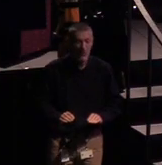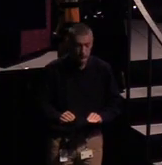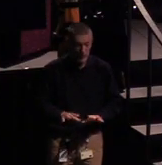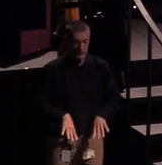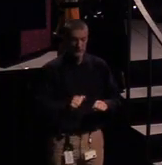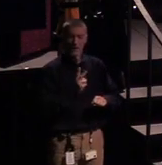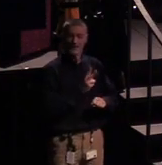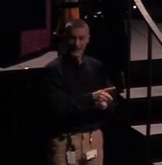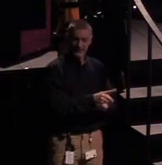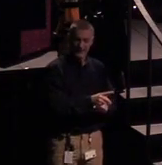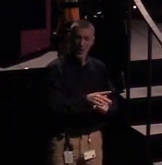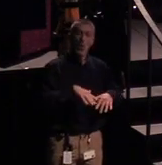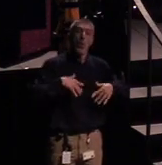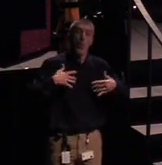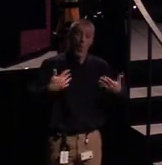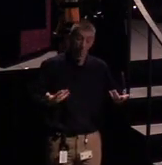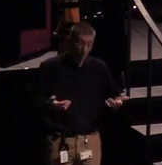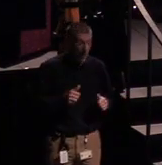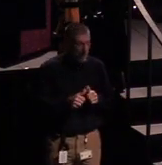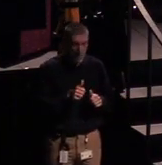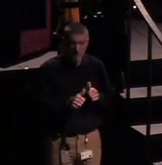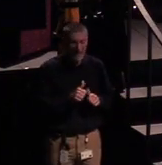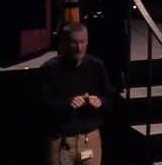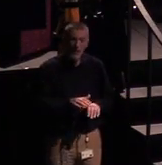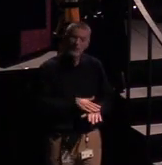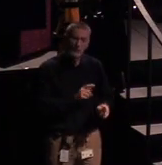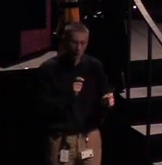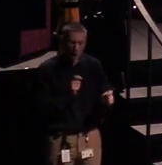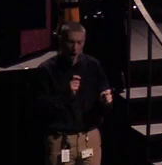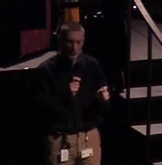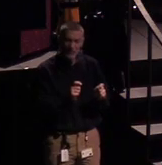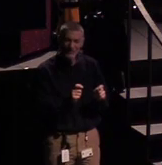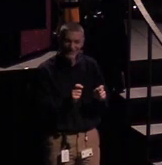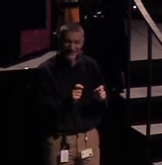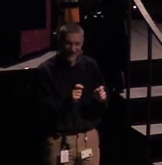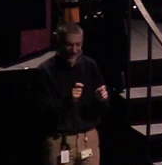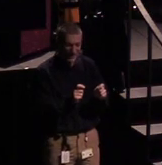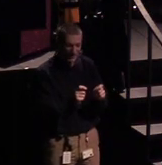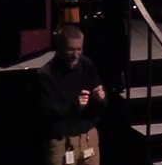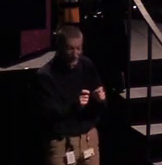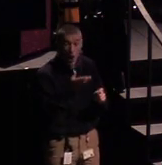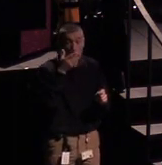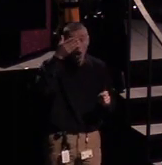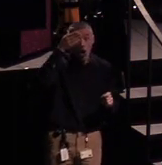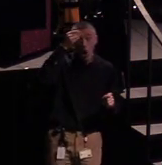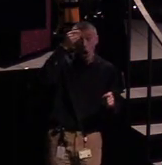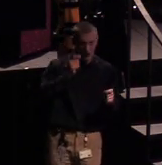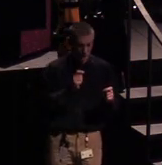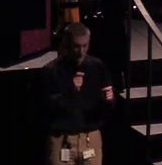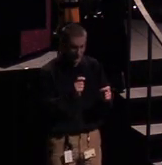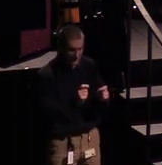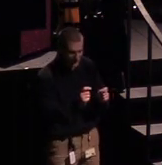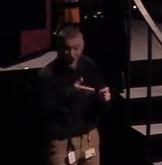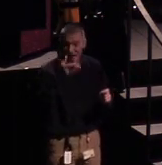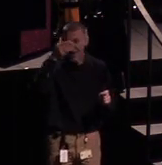the beginning and sometimes it is better to adjust make adjustments try stuff out learn from it I think often within our sector